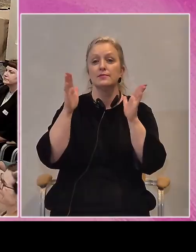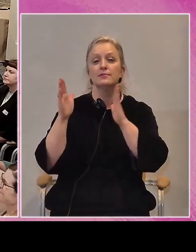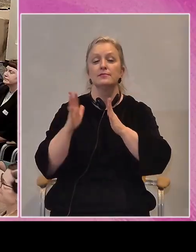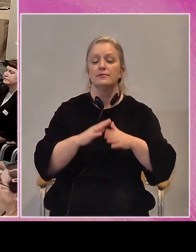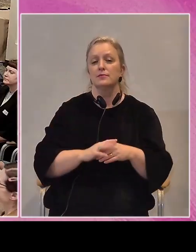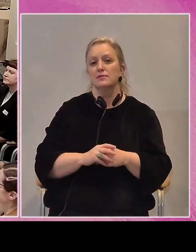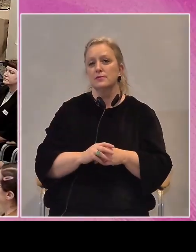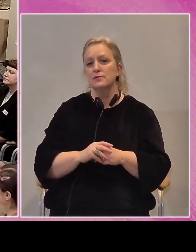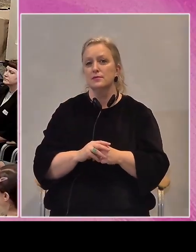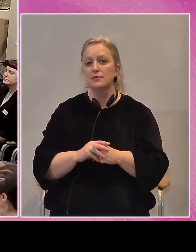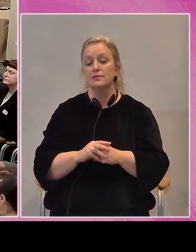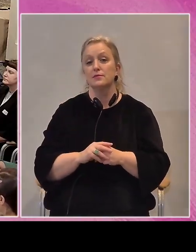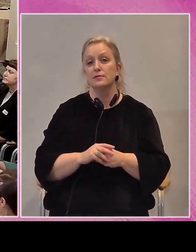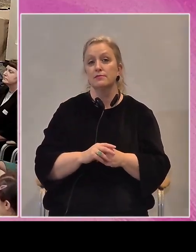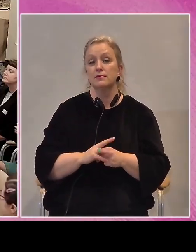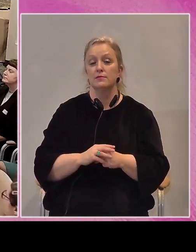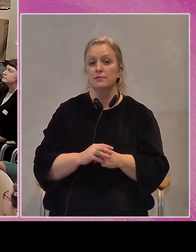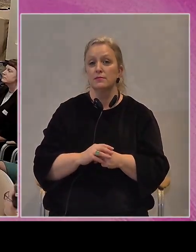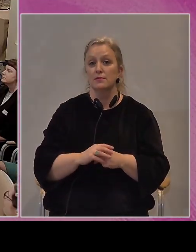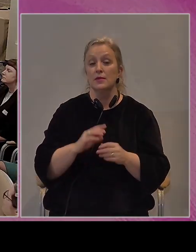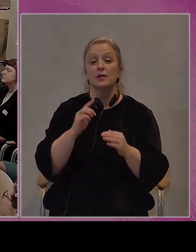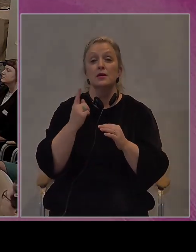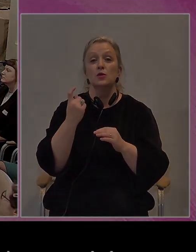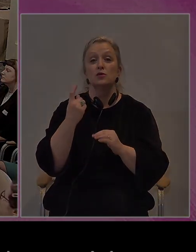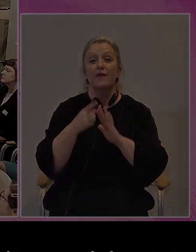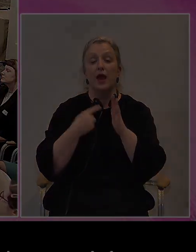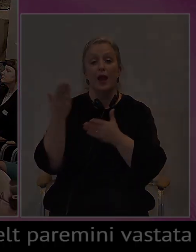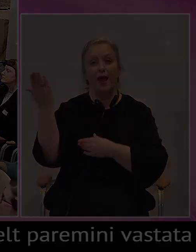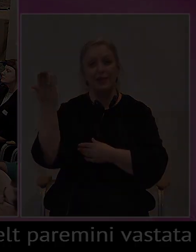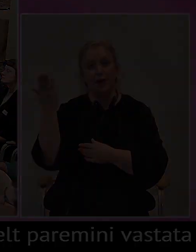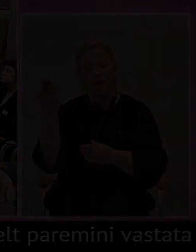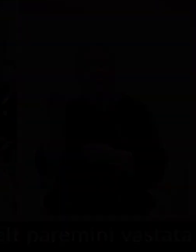Tamm, rare disease parent, Eve Õiglane-Šlik, physician.